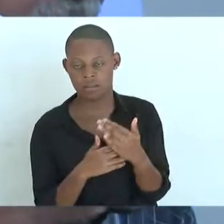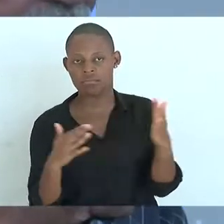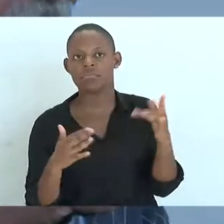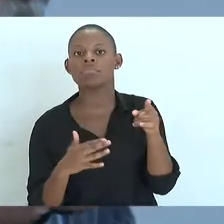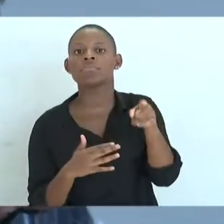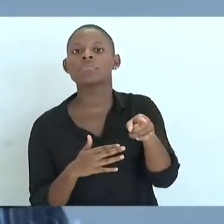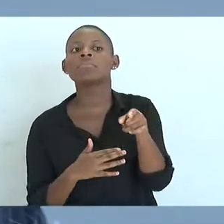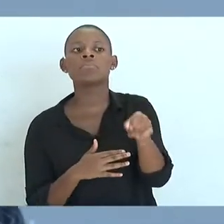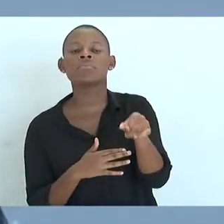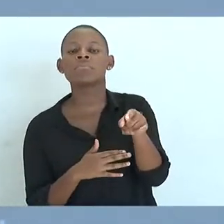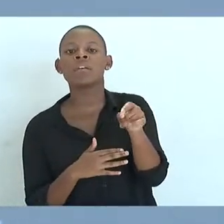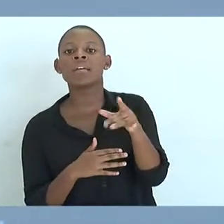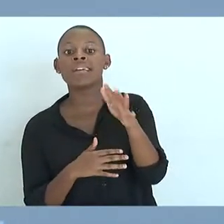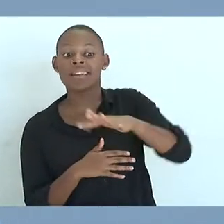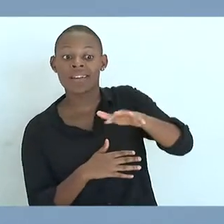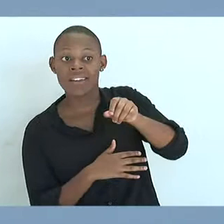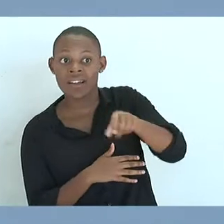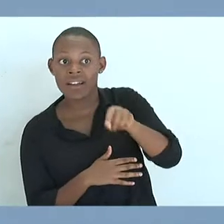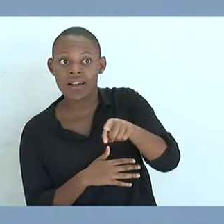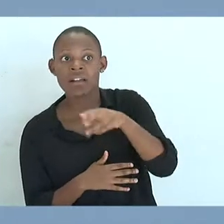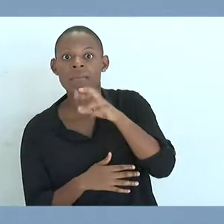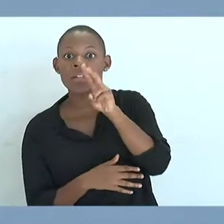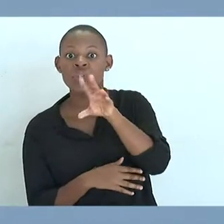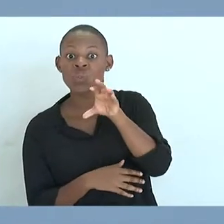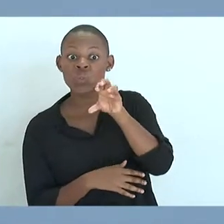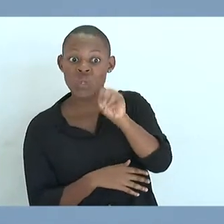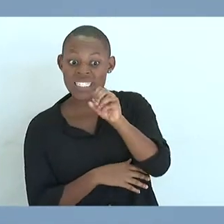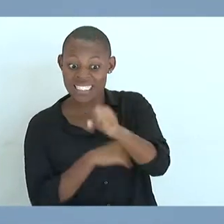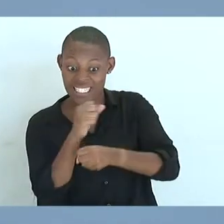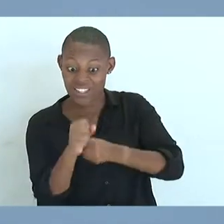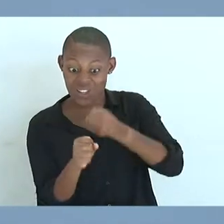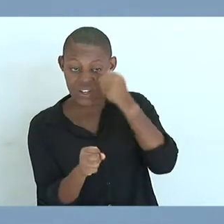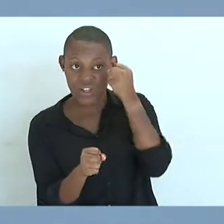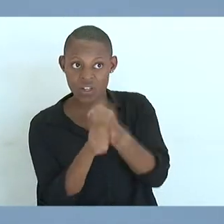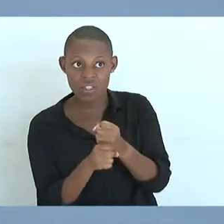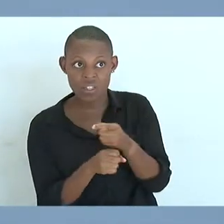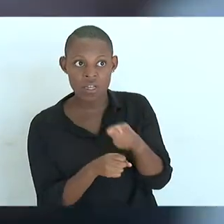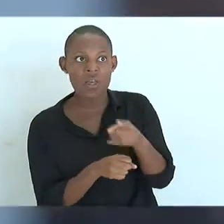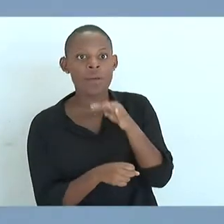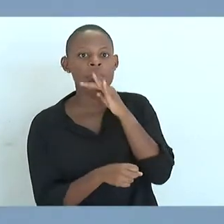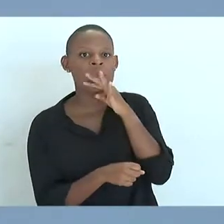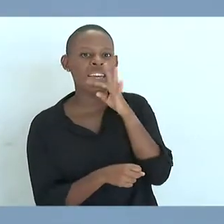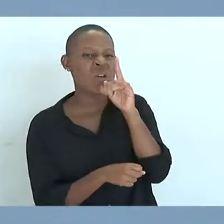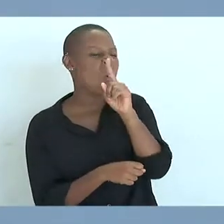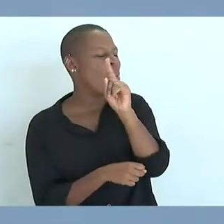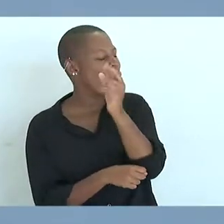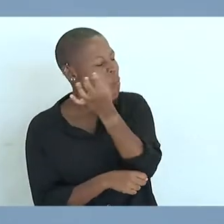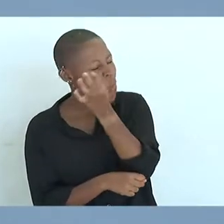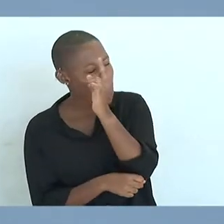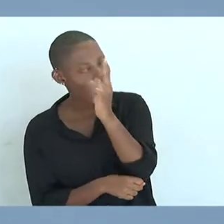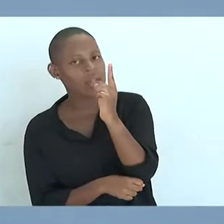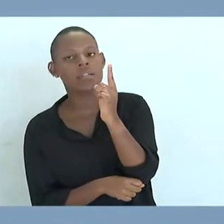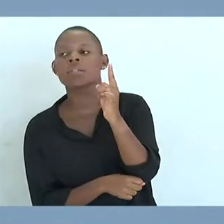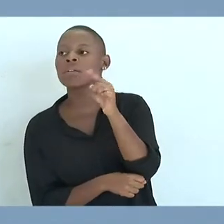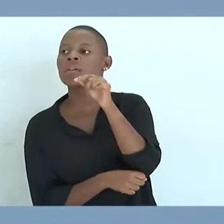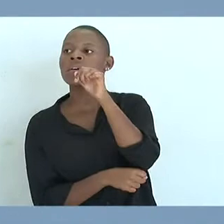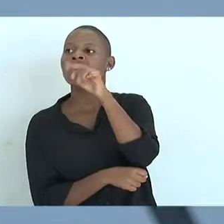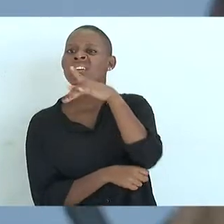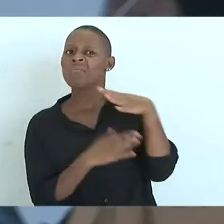years that not one land claim came true. There's something wrong